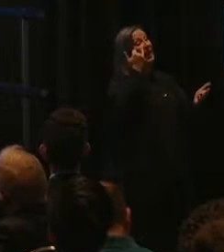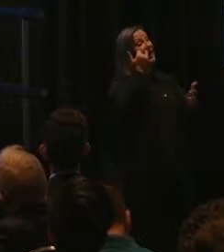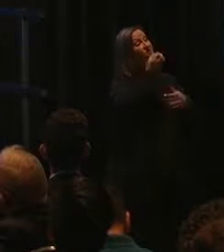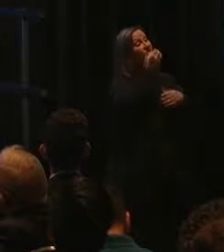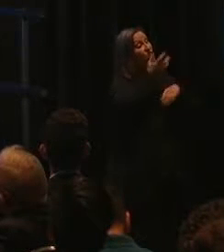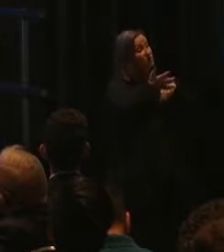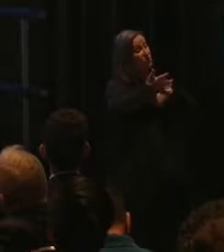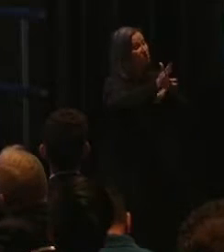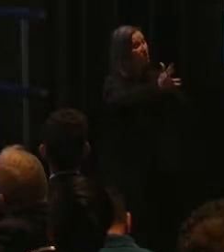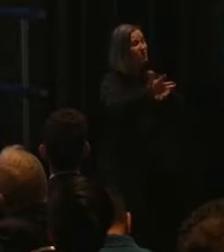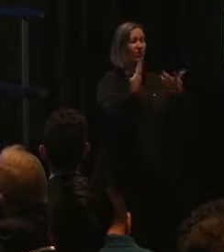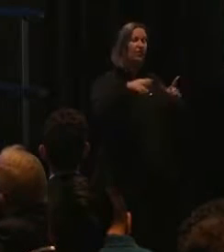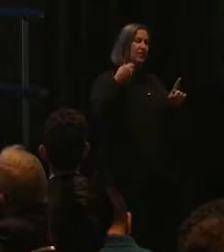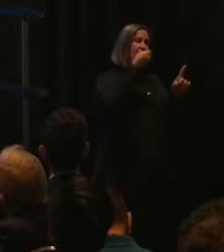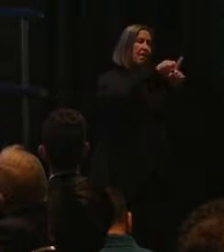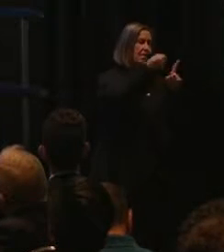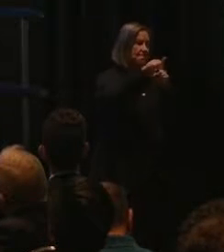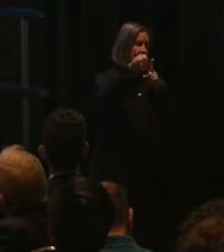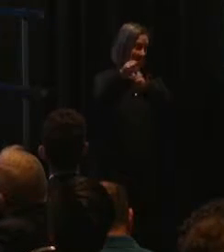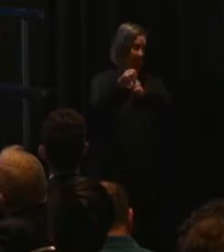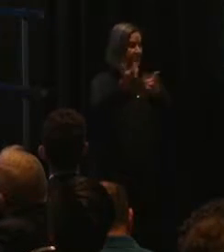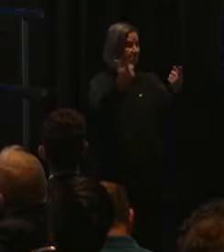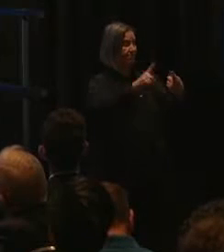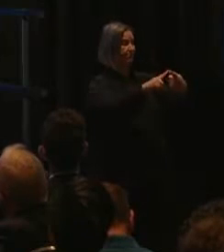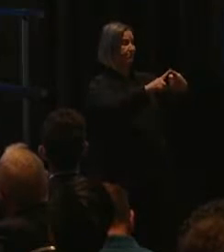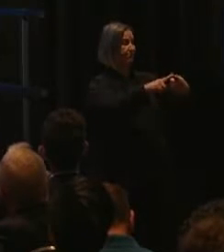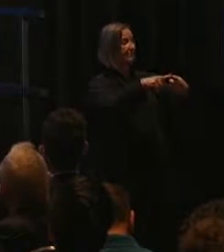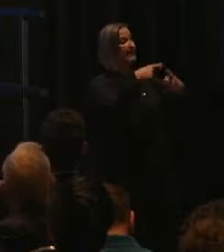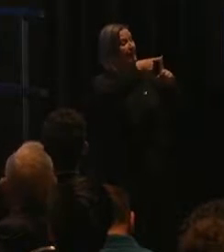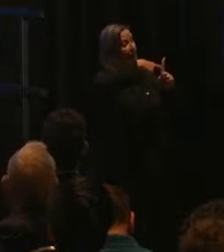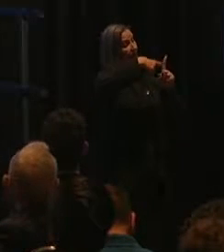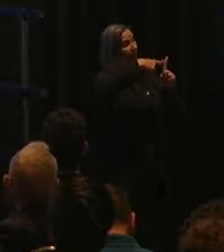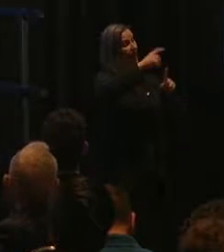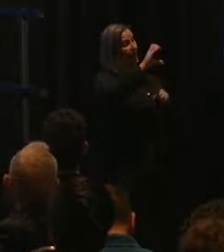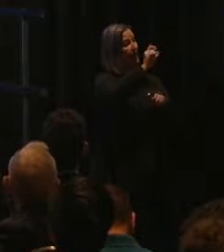has far-reaching impacts on climate change, resource